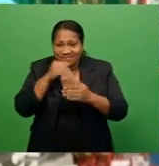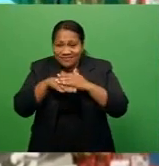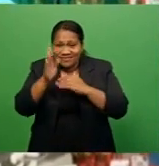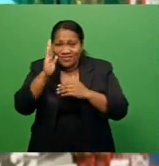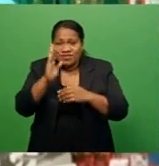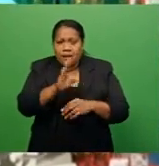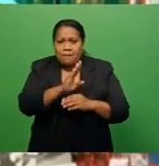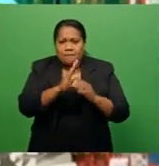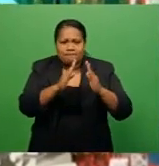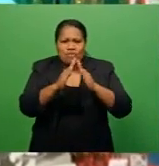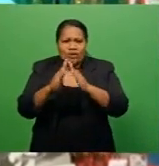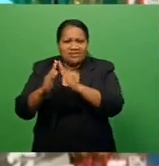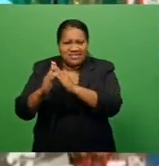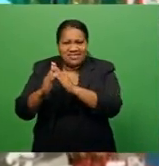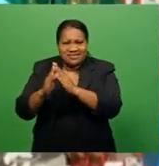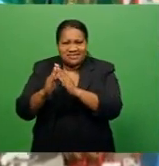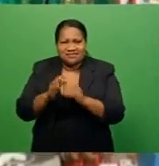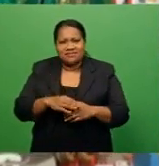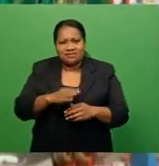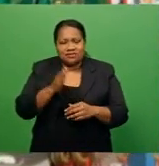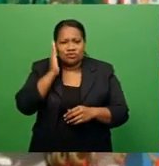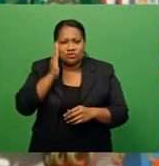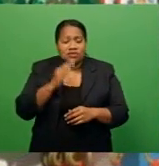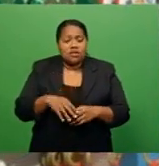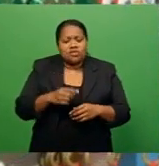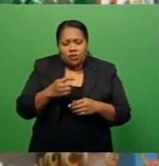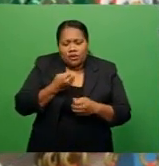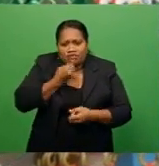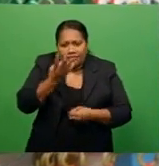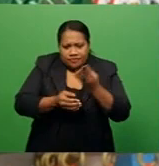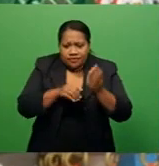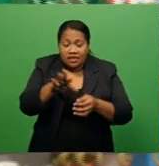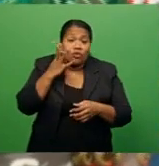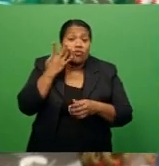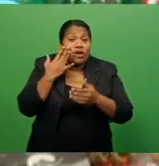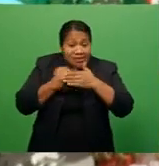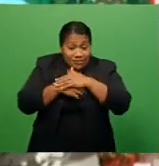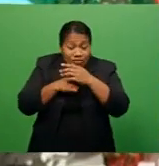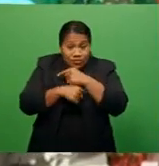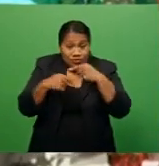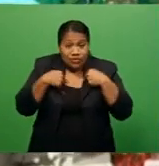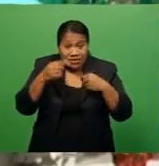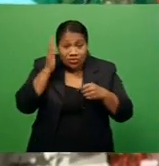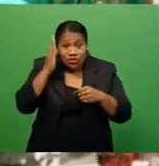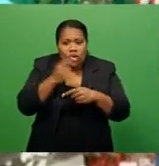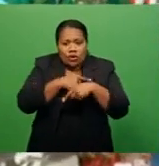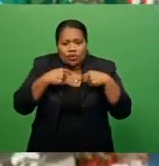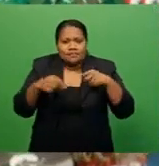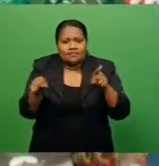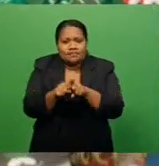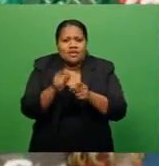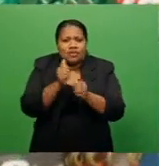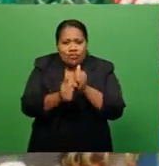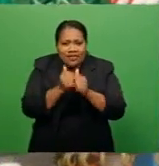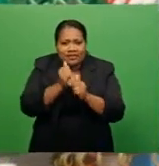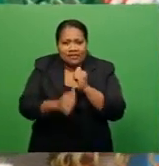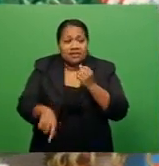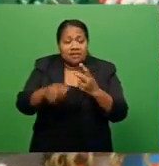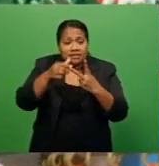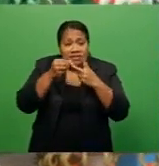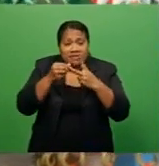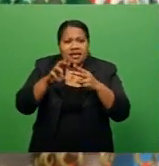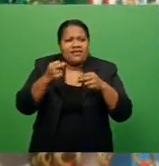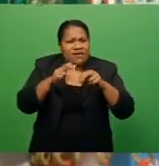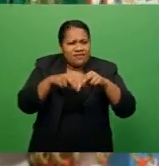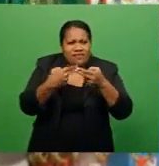tell them that when they are school, they are like brothers. And secondly, they come from different family backgrounds, the different